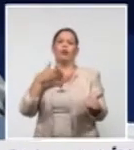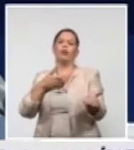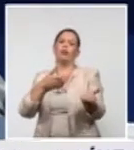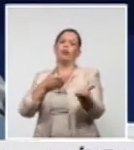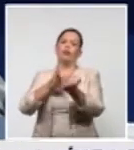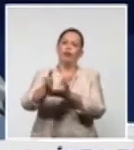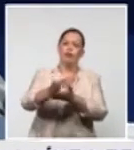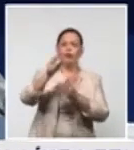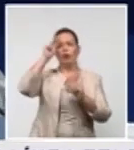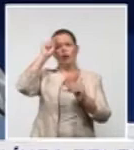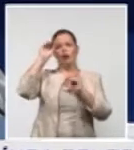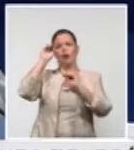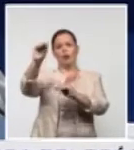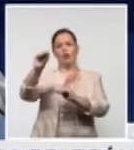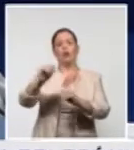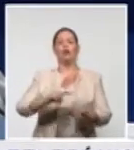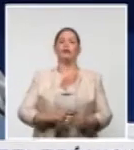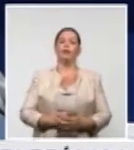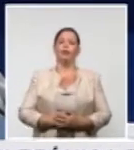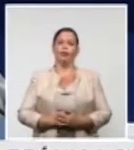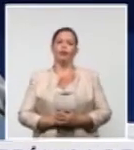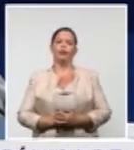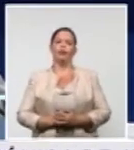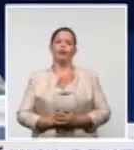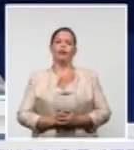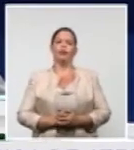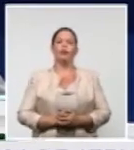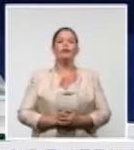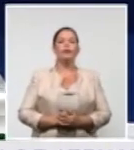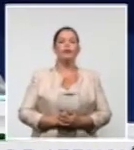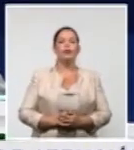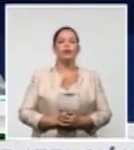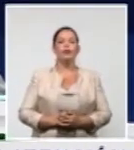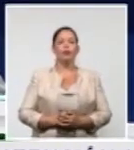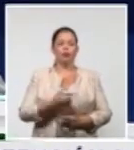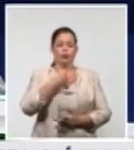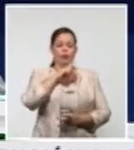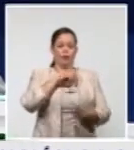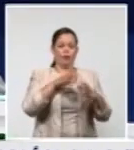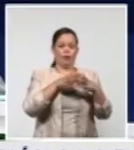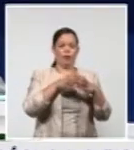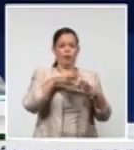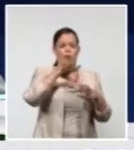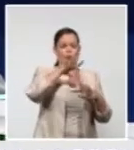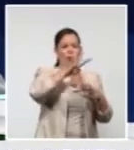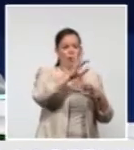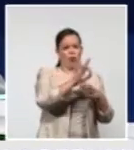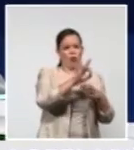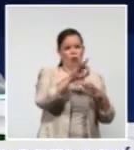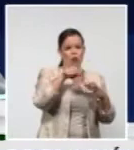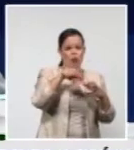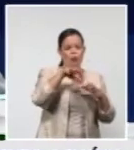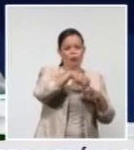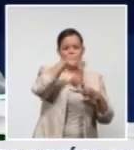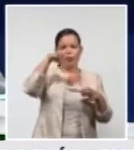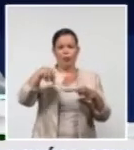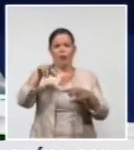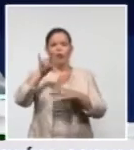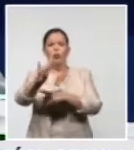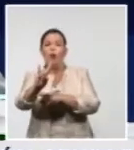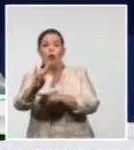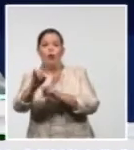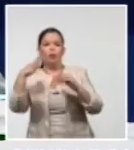yesterday, the source of infection linked to 9 is yet to be determined. Like I always mention,